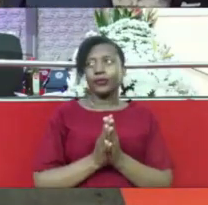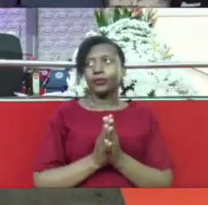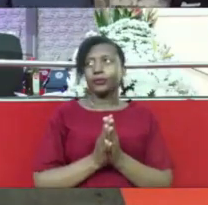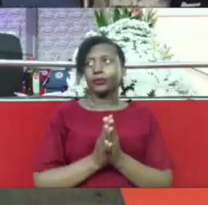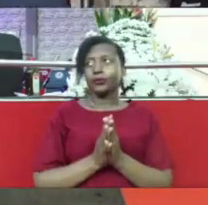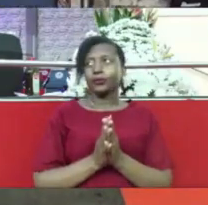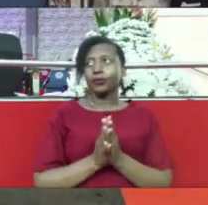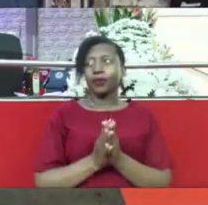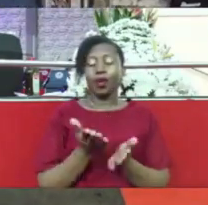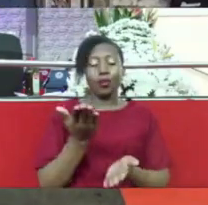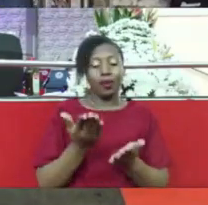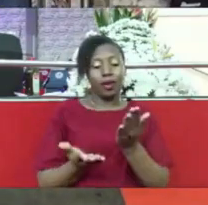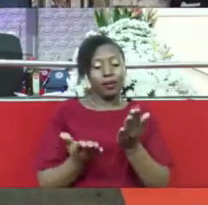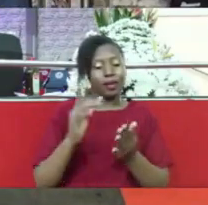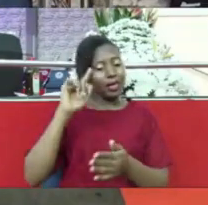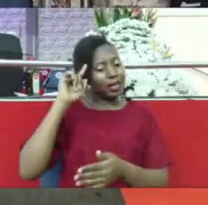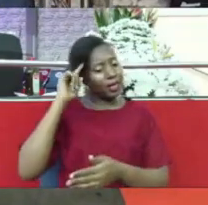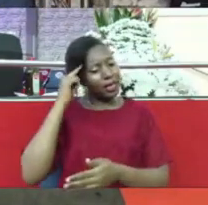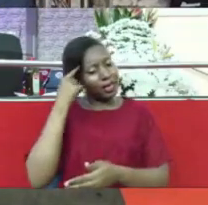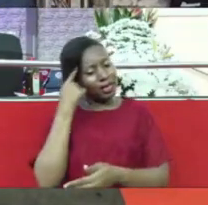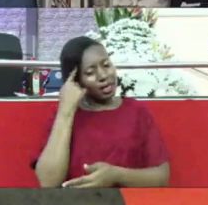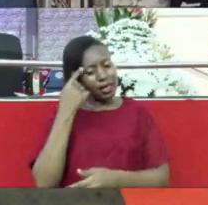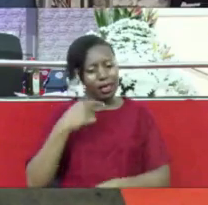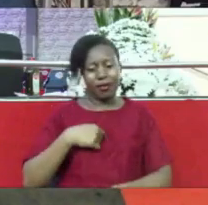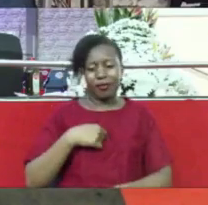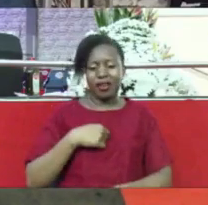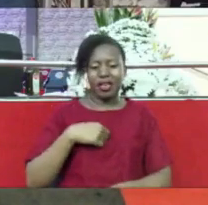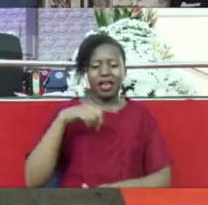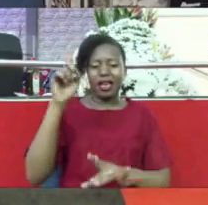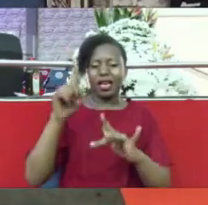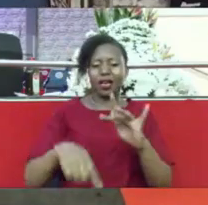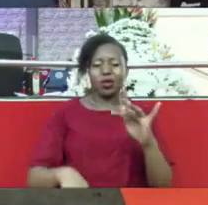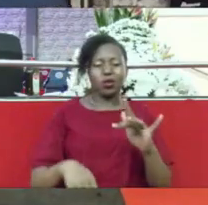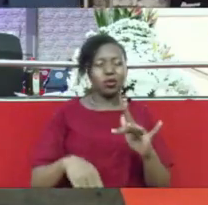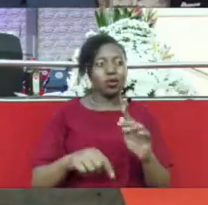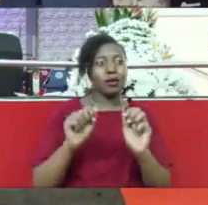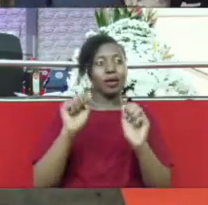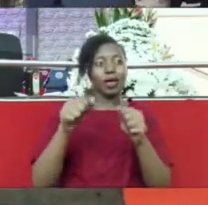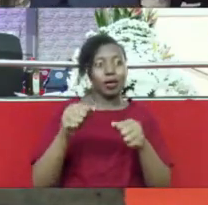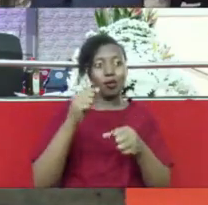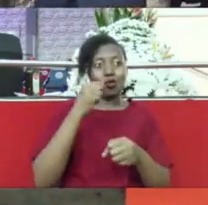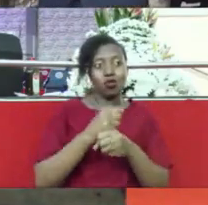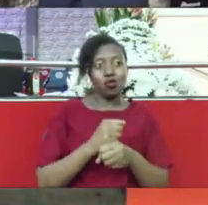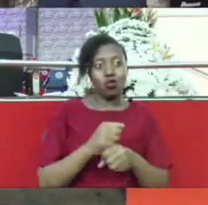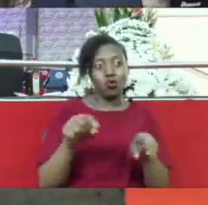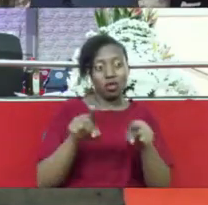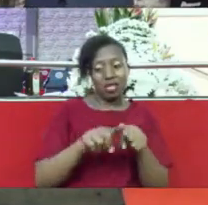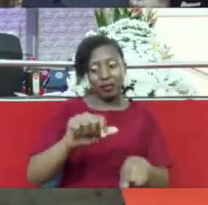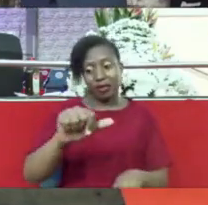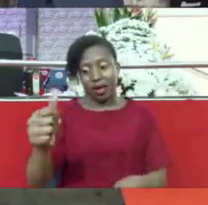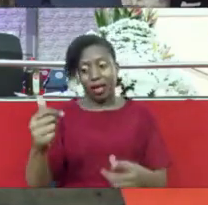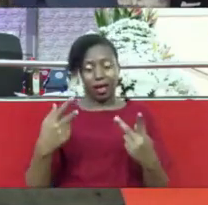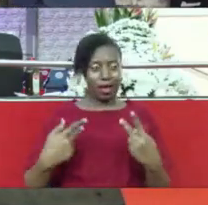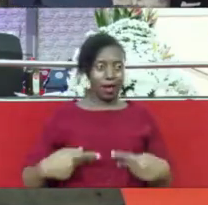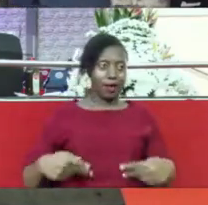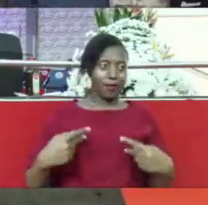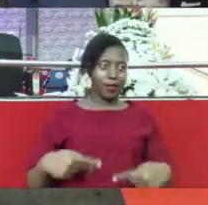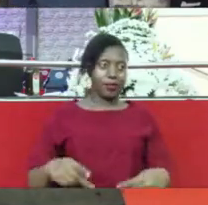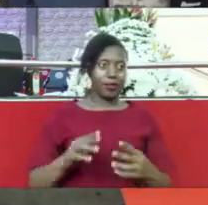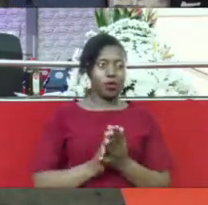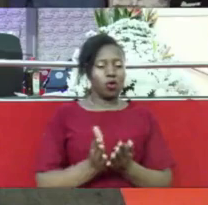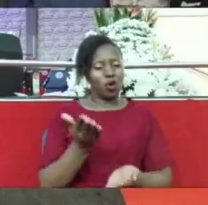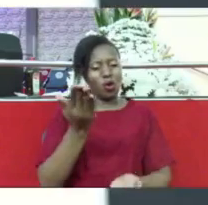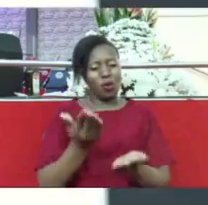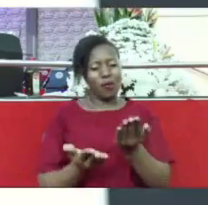Or you may be thinking that I cannot be able to do like so and so. Unajilinganisha na watu wengine kwamba mimi siwezi kufikia kiwango fulani. You put